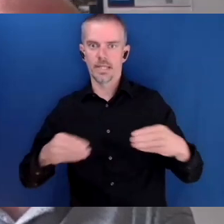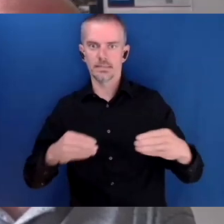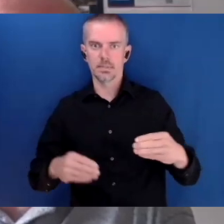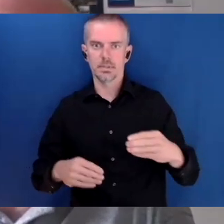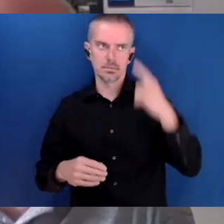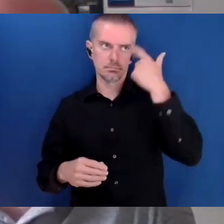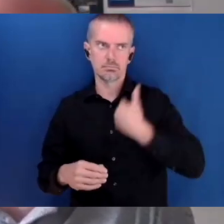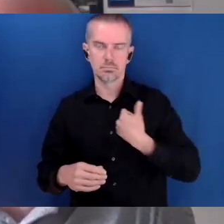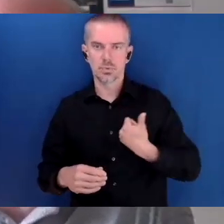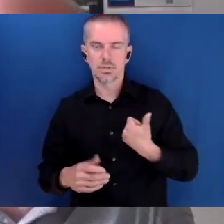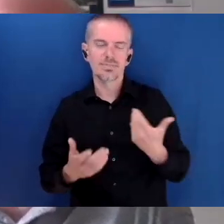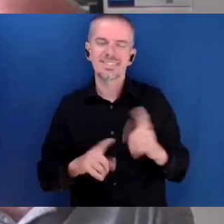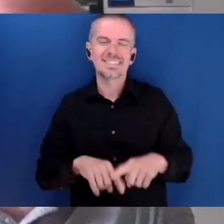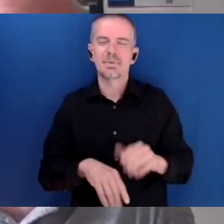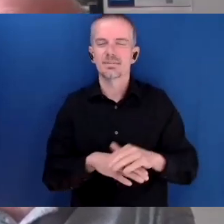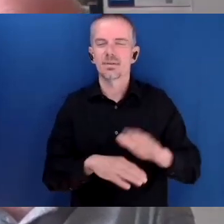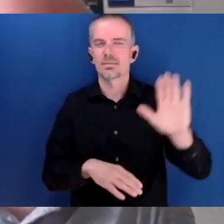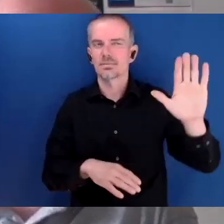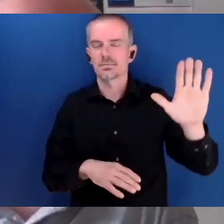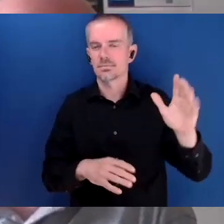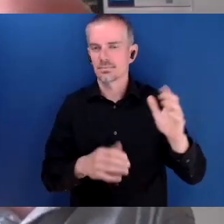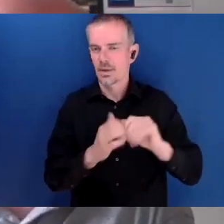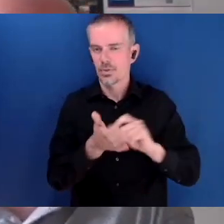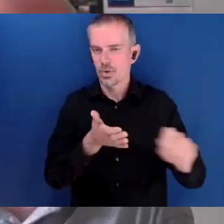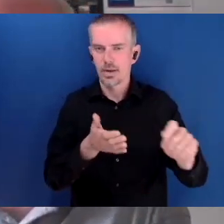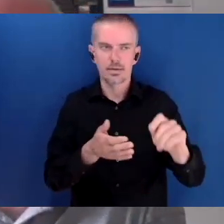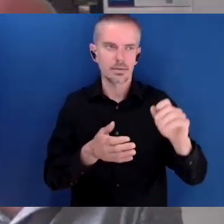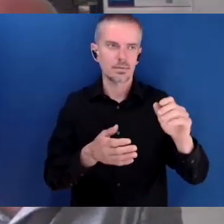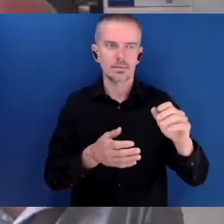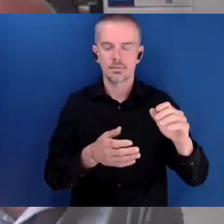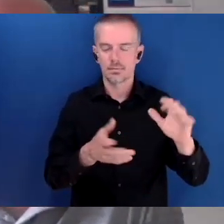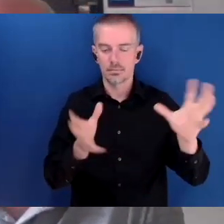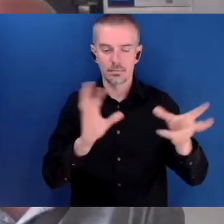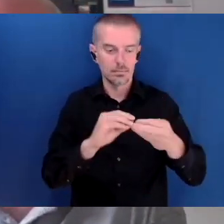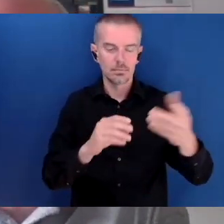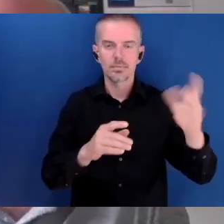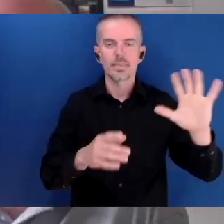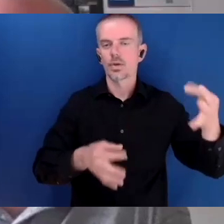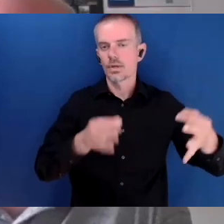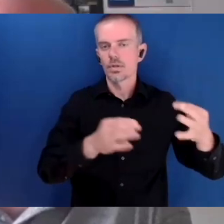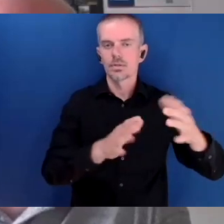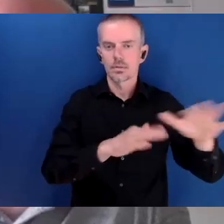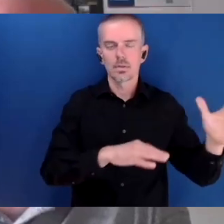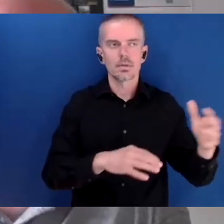language and the hearings and that sort of stuff. So we kind of try to take all of that into account and kind of follow